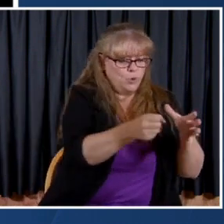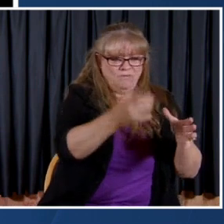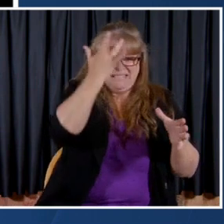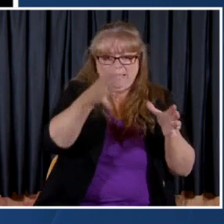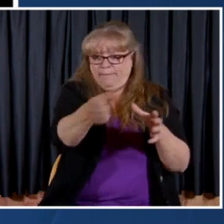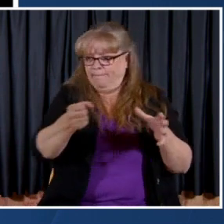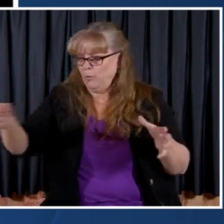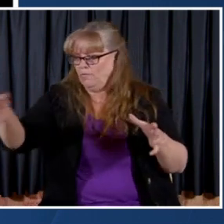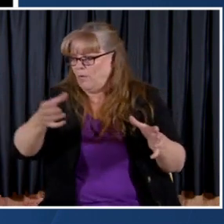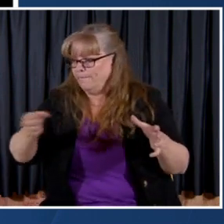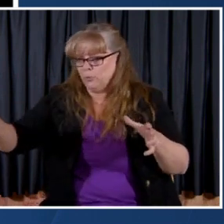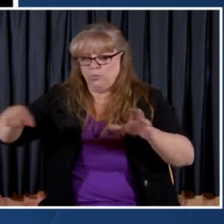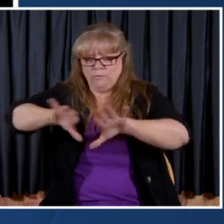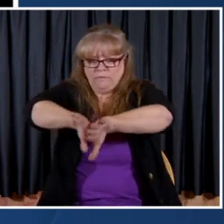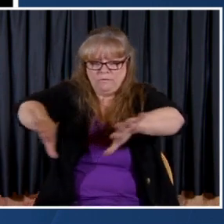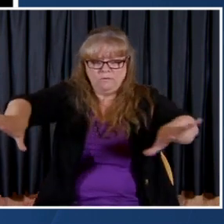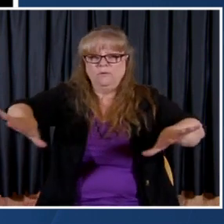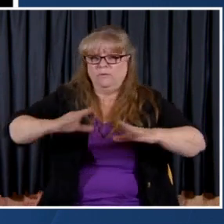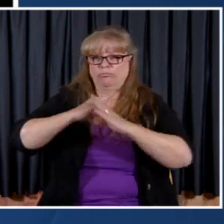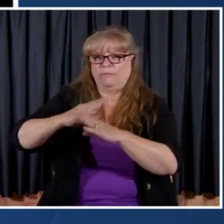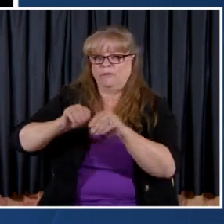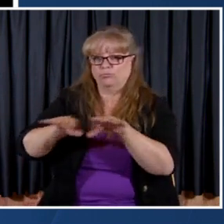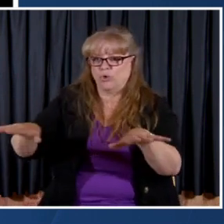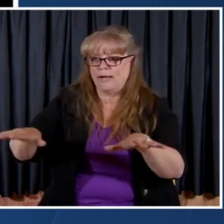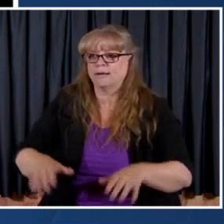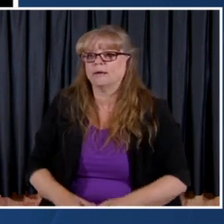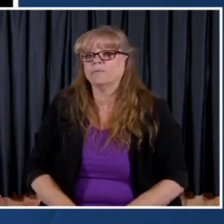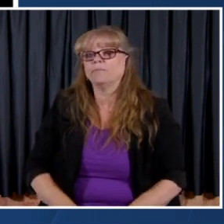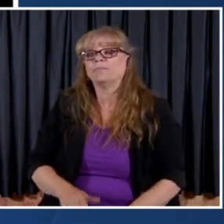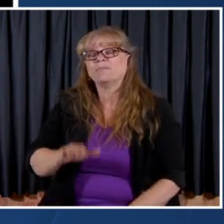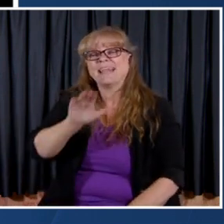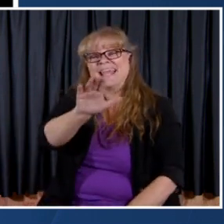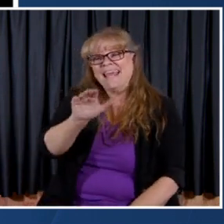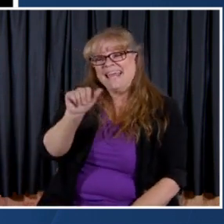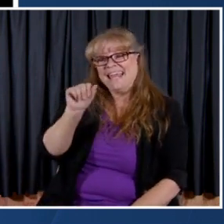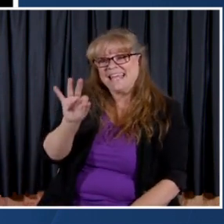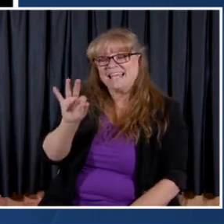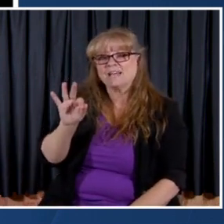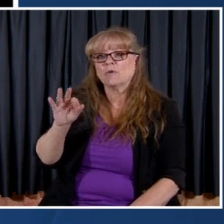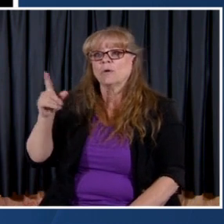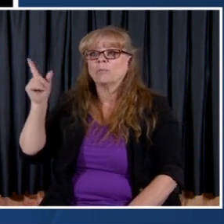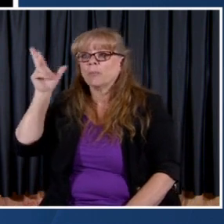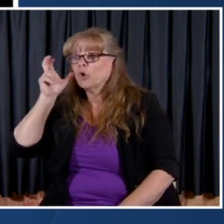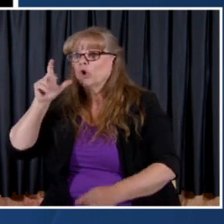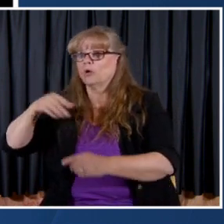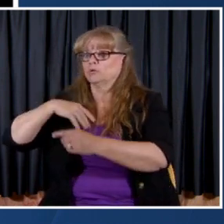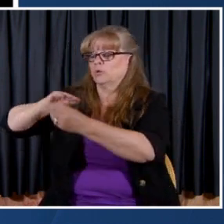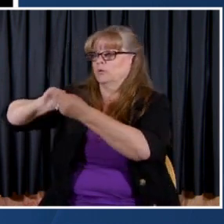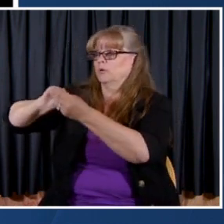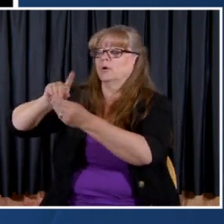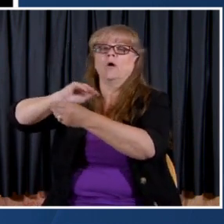governor. We're certainly not going to be letting dangerous criminals out, and we would never even contemplate such a thing.